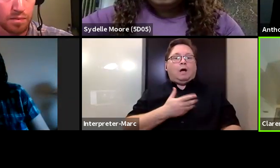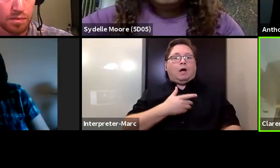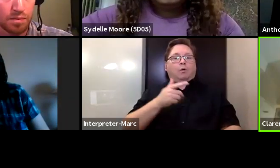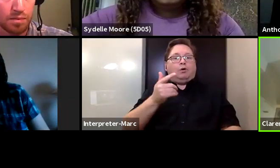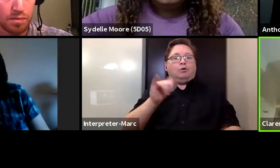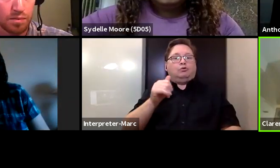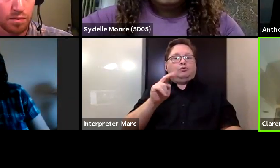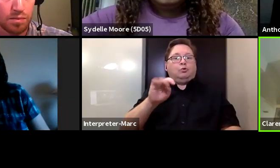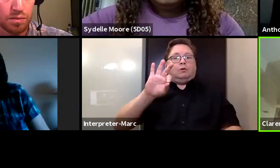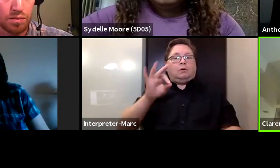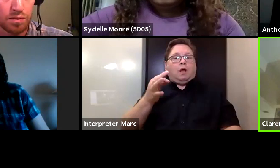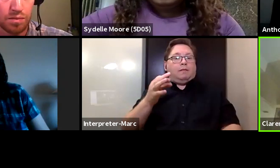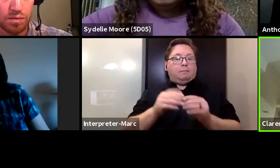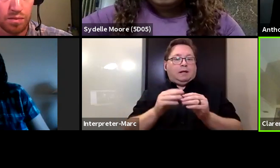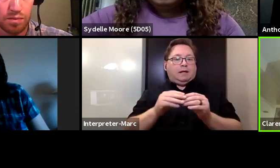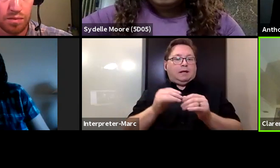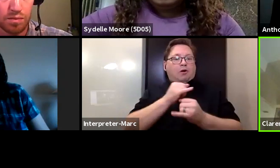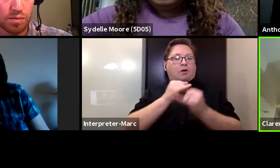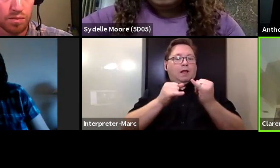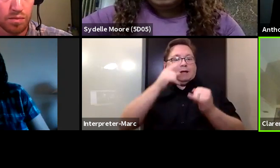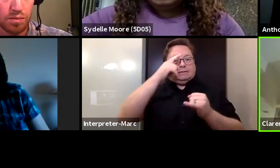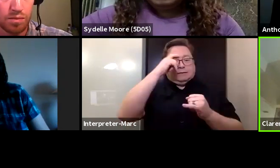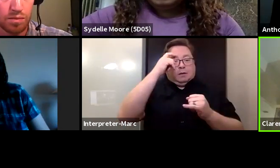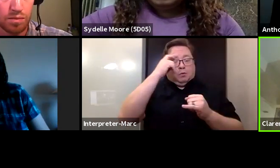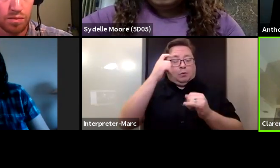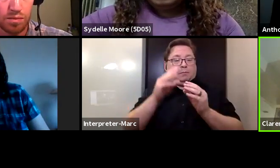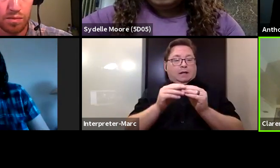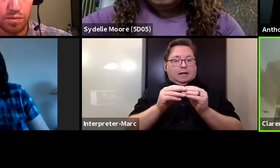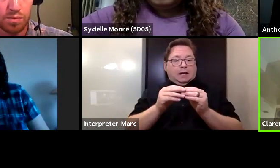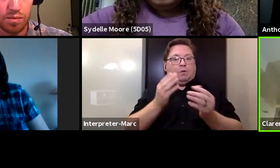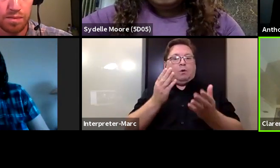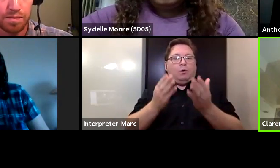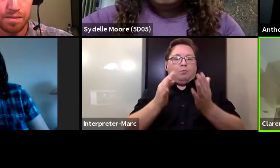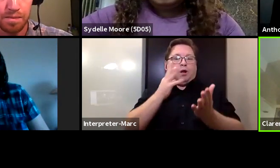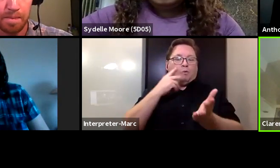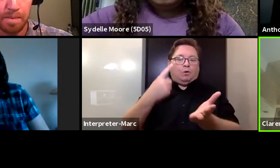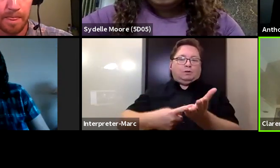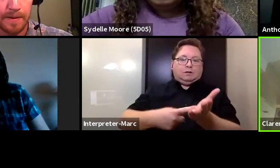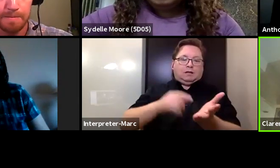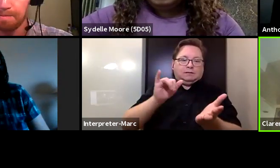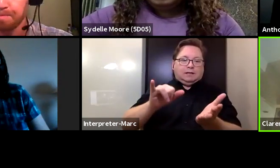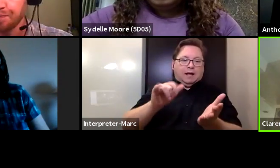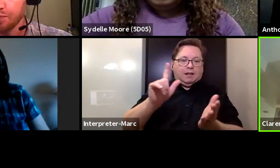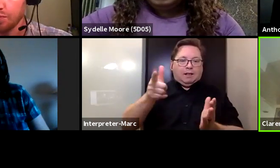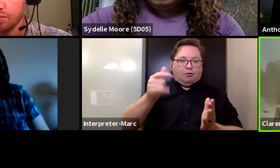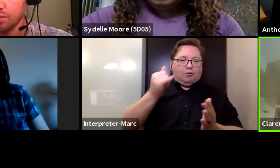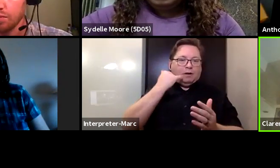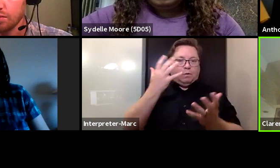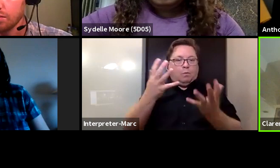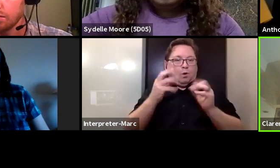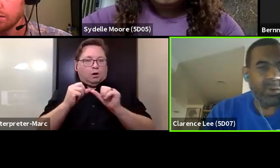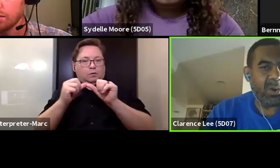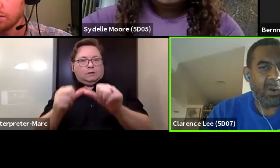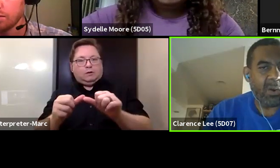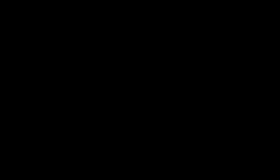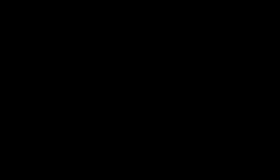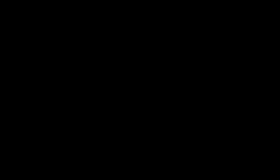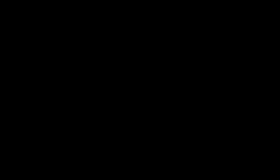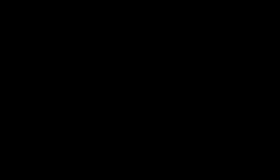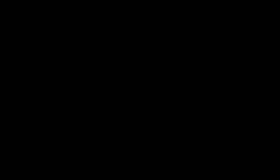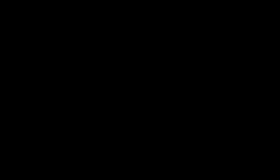our last meeting for the summer, but we'll probably discuss that later on if we want to continue. Roll